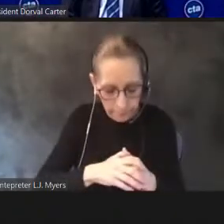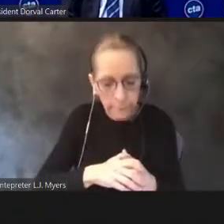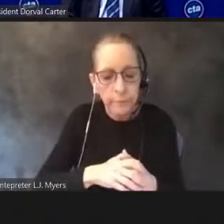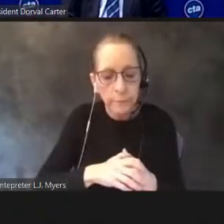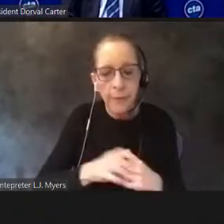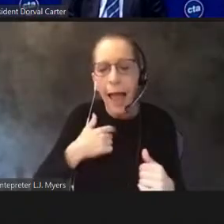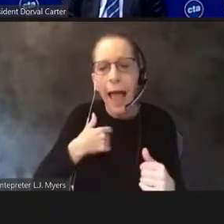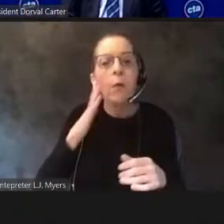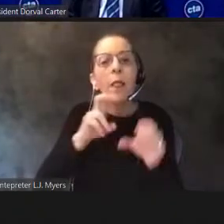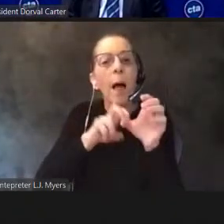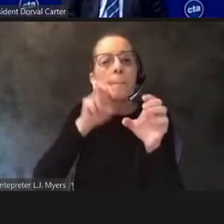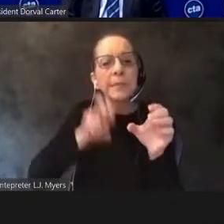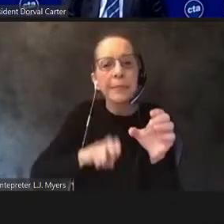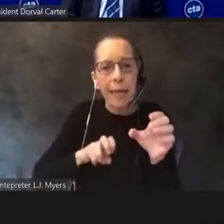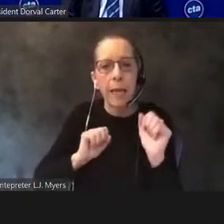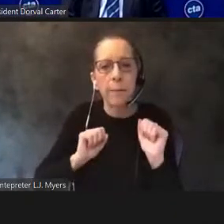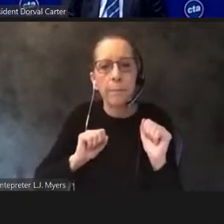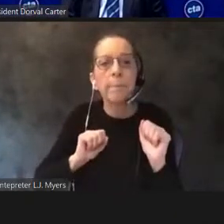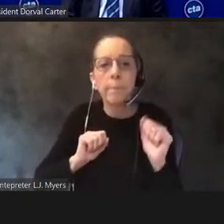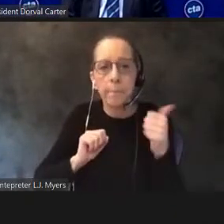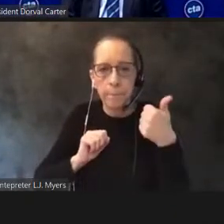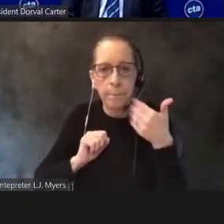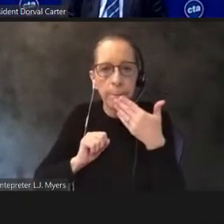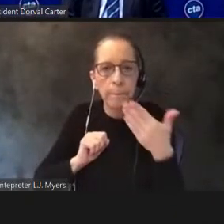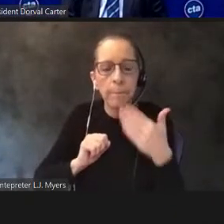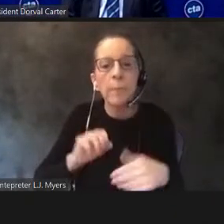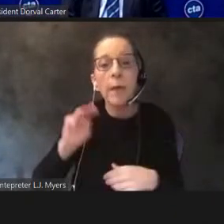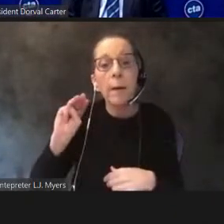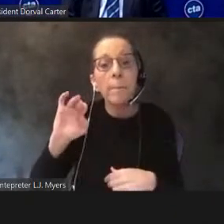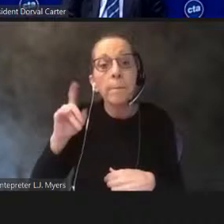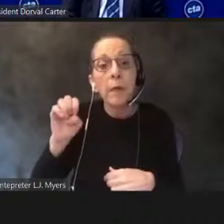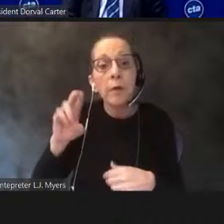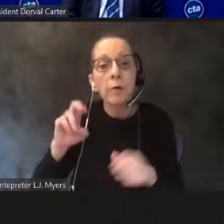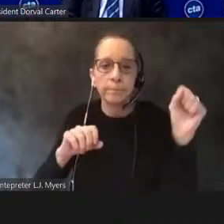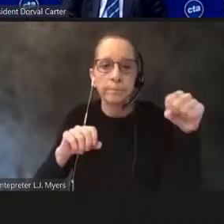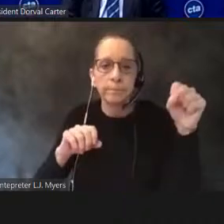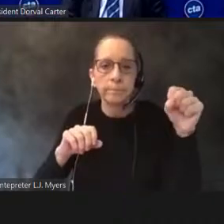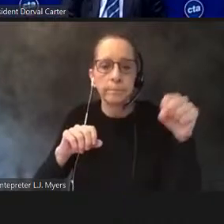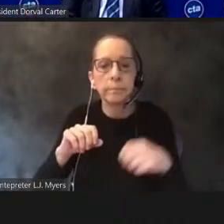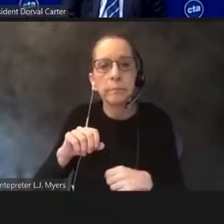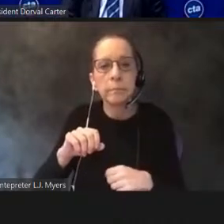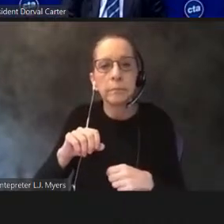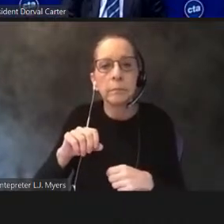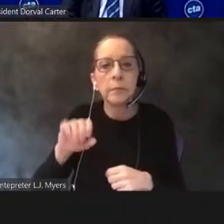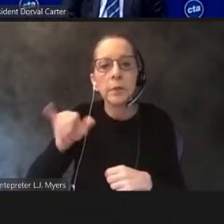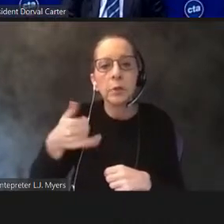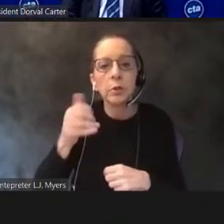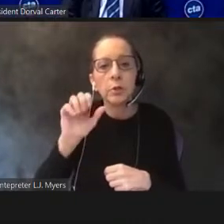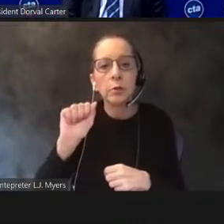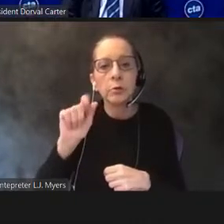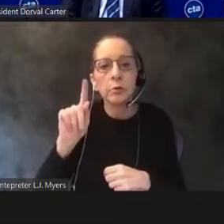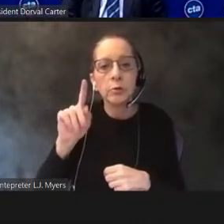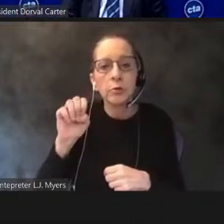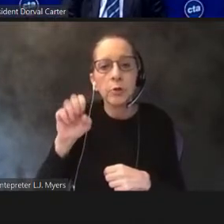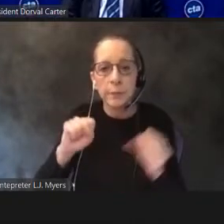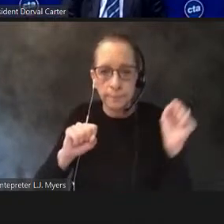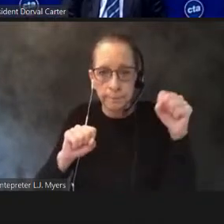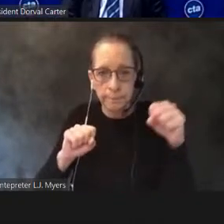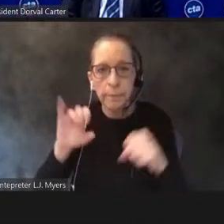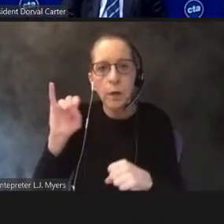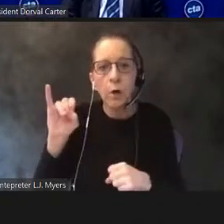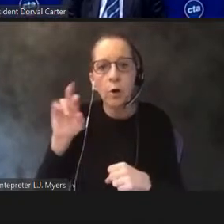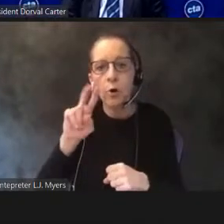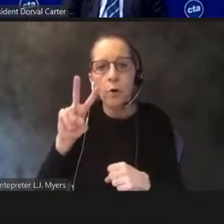will abstain on this matter. Thank you. Director Miller? Yes. Director Jakes? Yes. Director